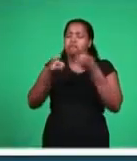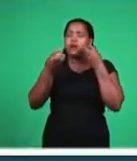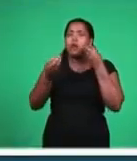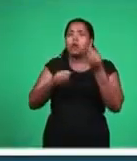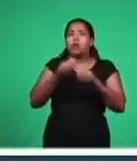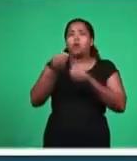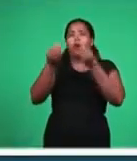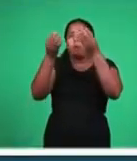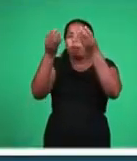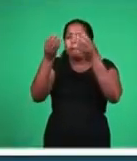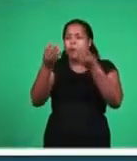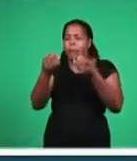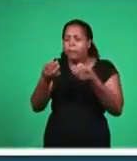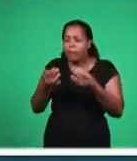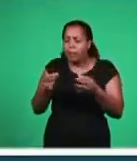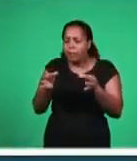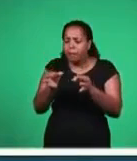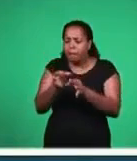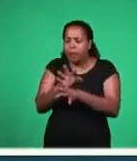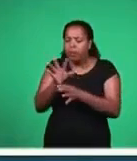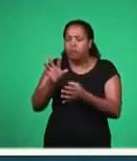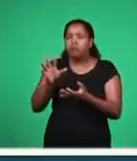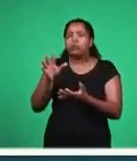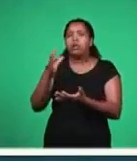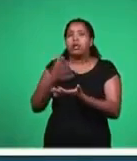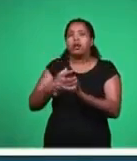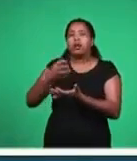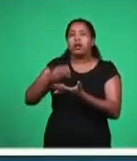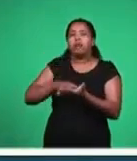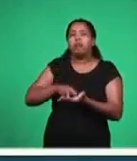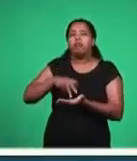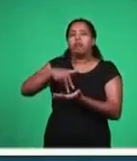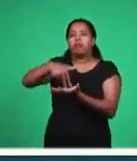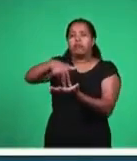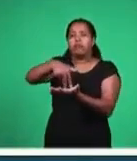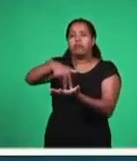verse 9, identify how it is,